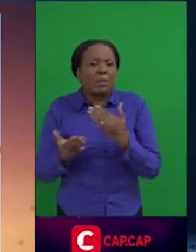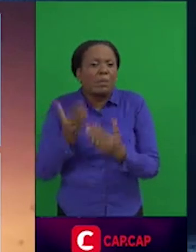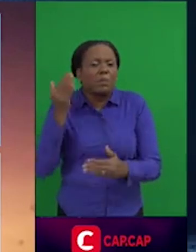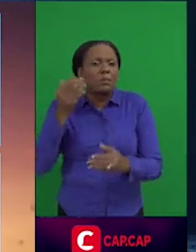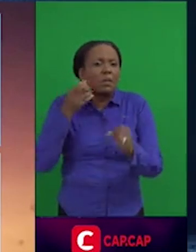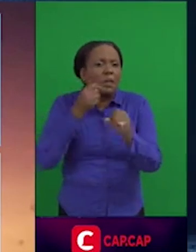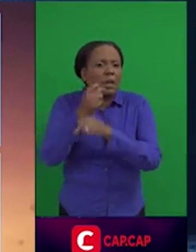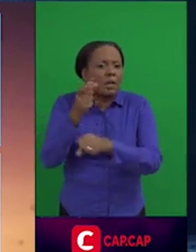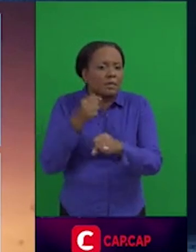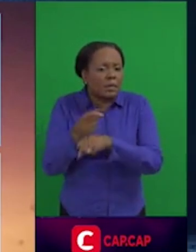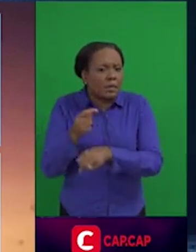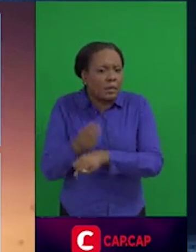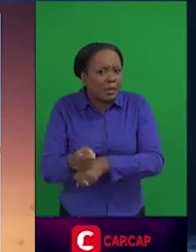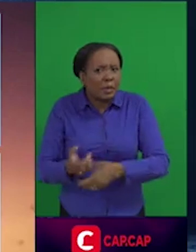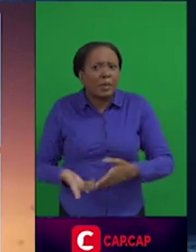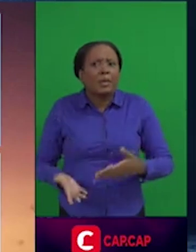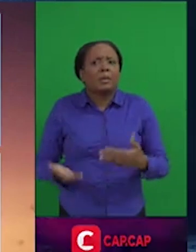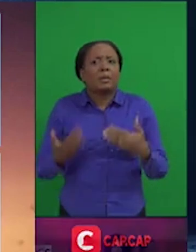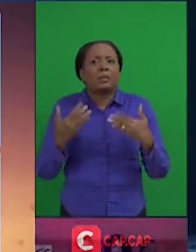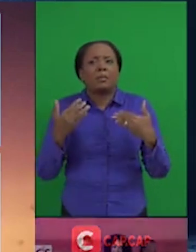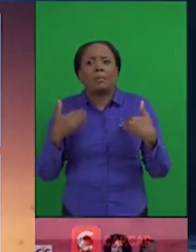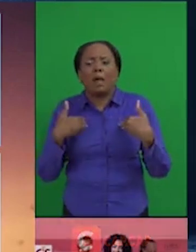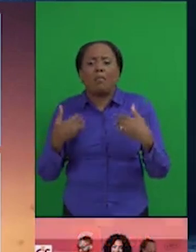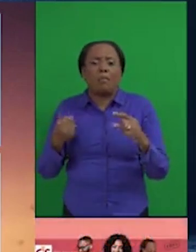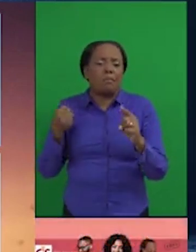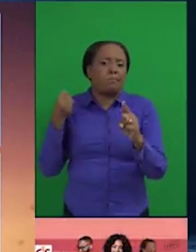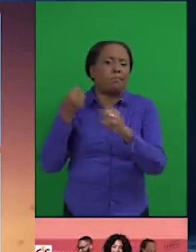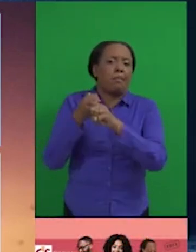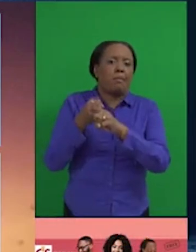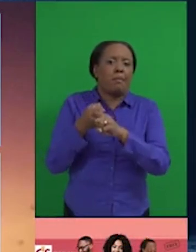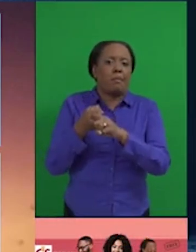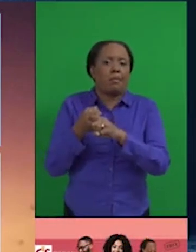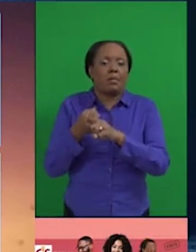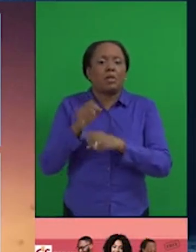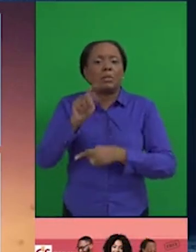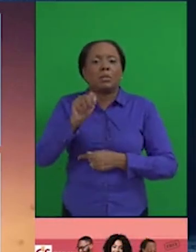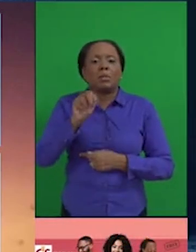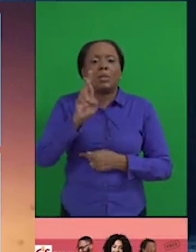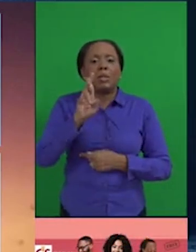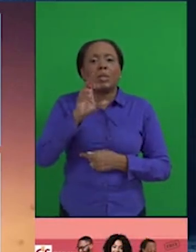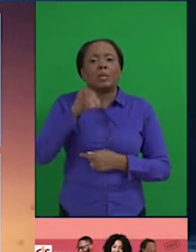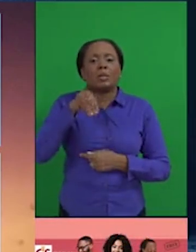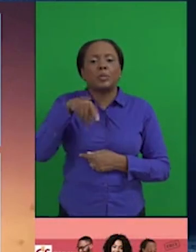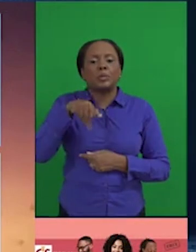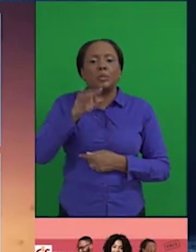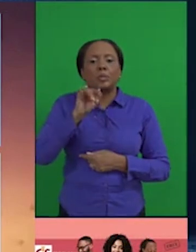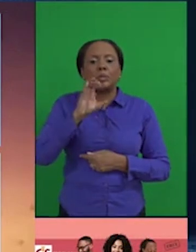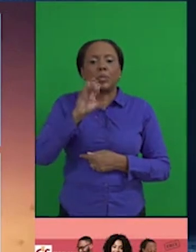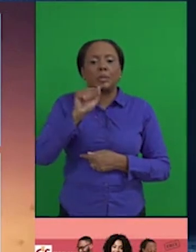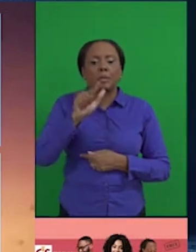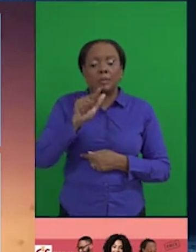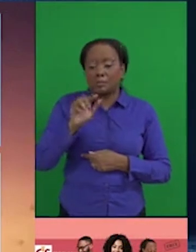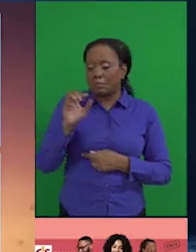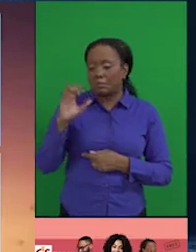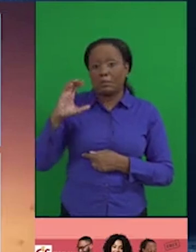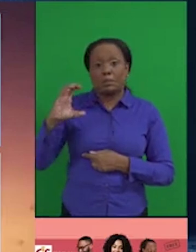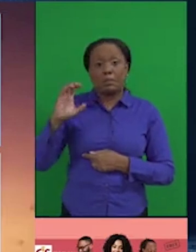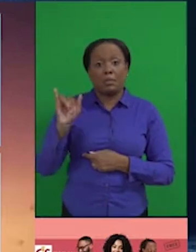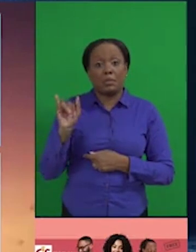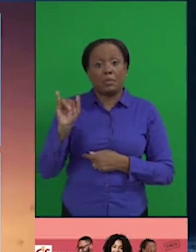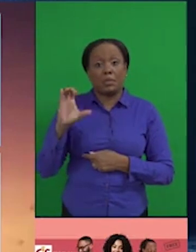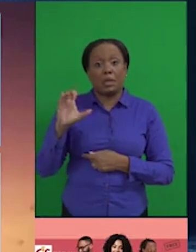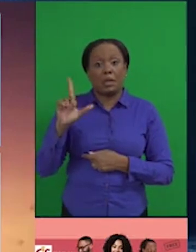we are being impacted by a tropical cyclone. Every single year. Luckily, so far,